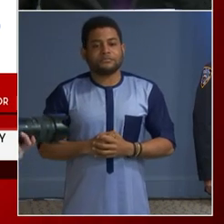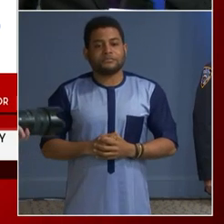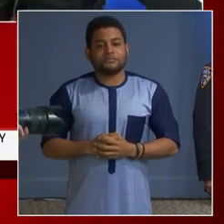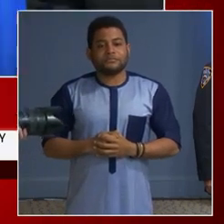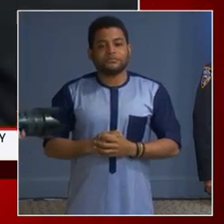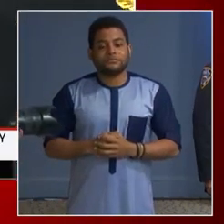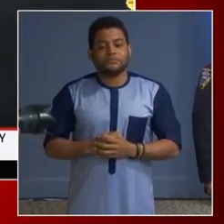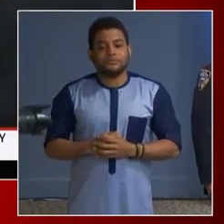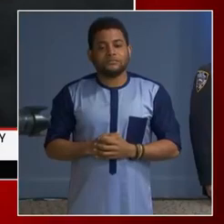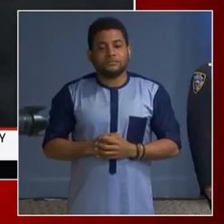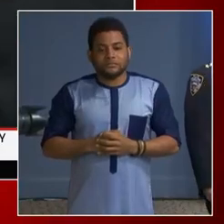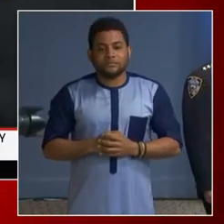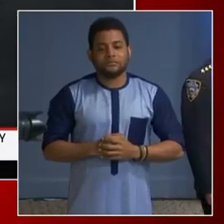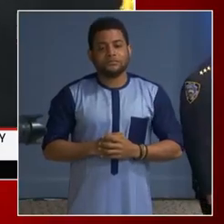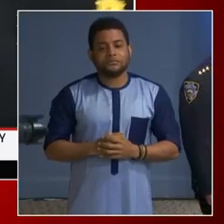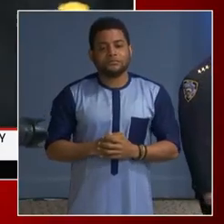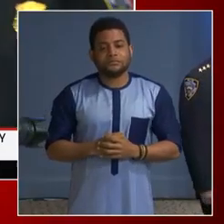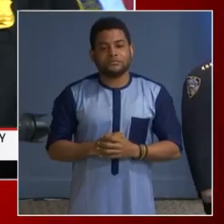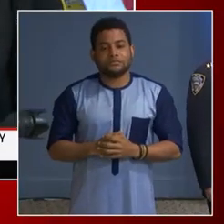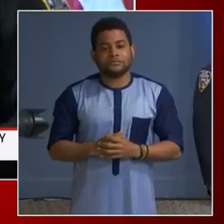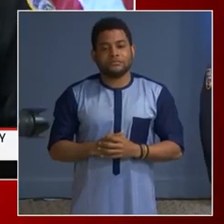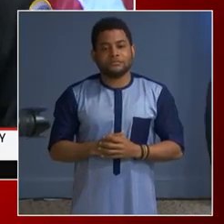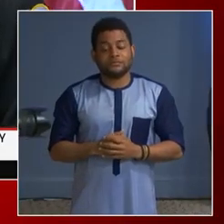Thank you, Mayor. Chief.